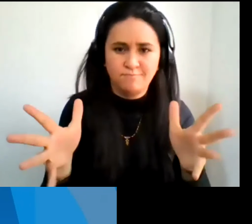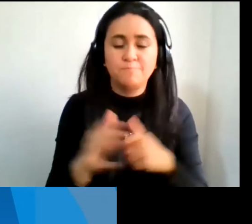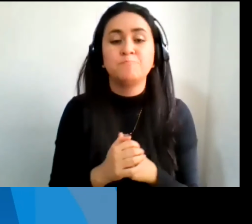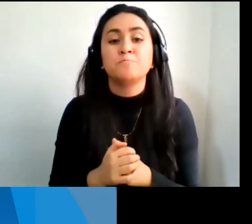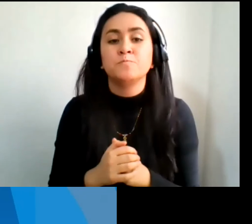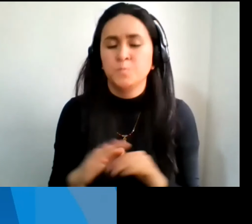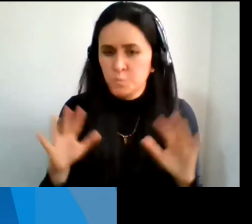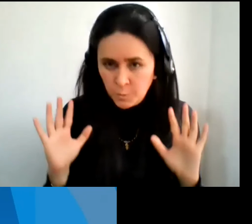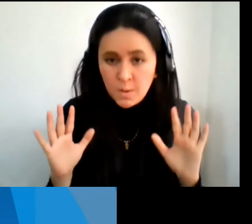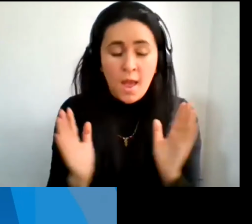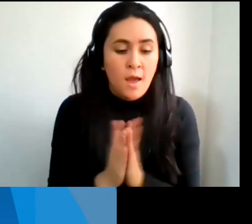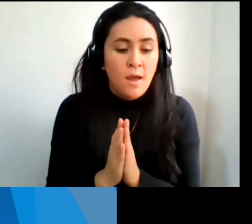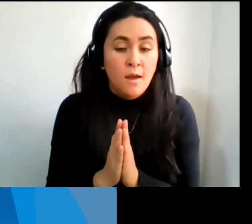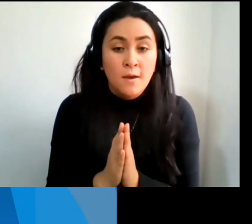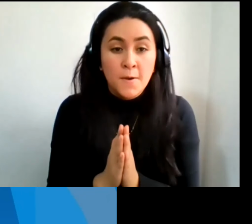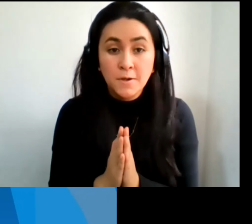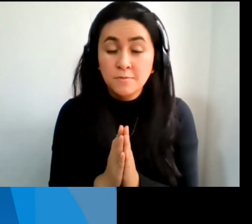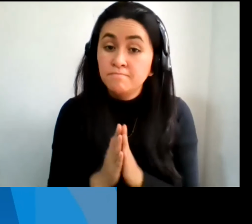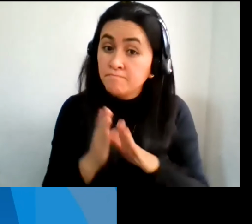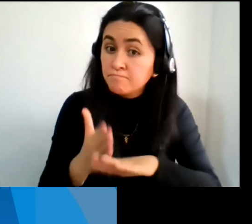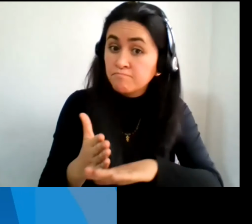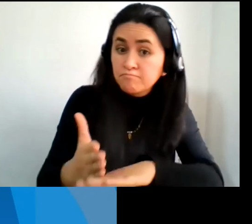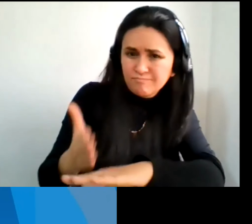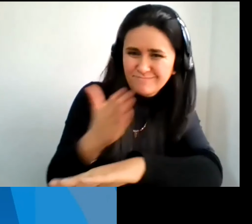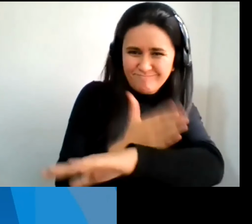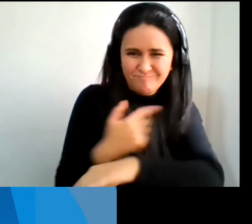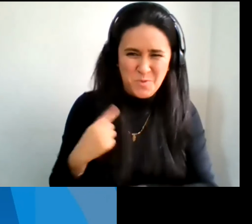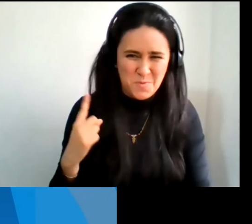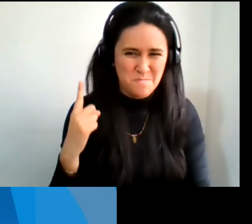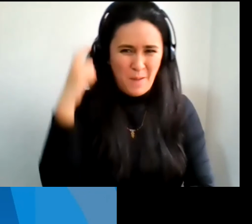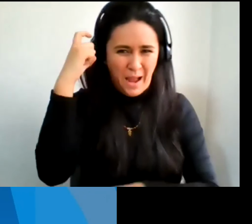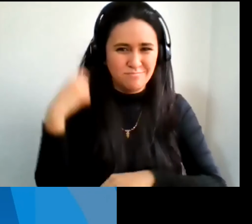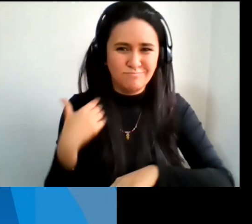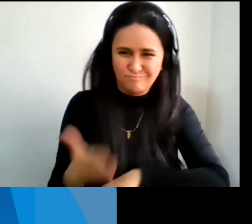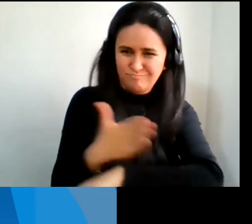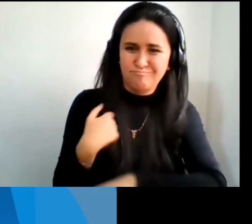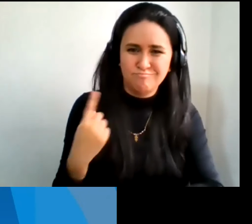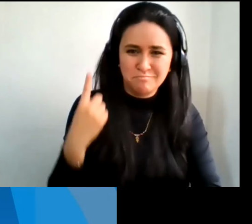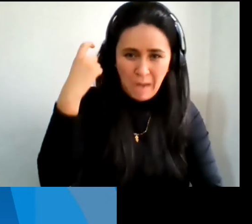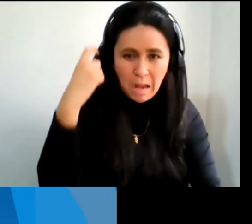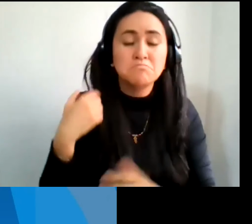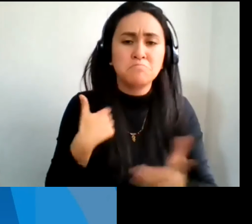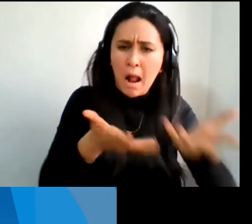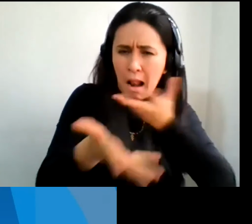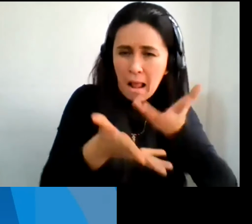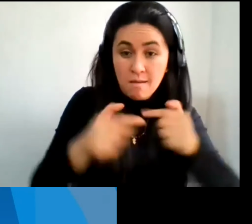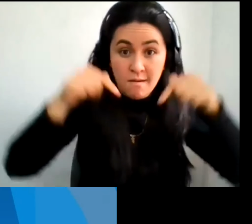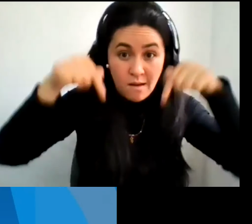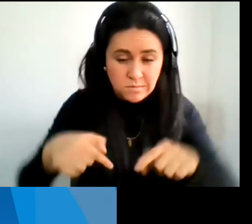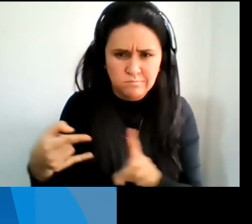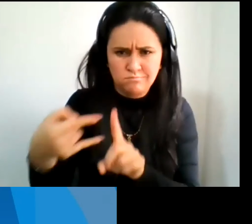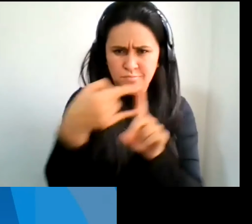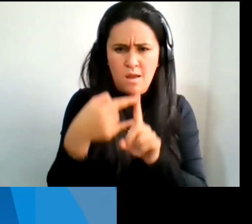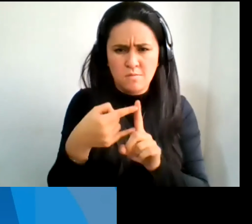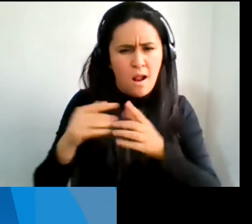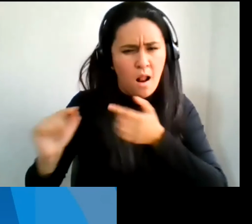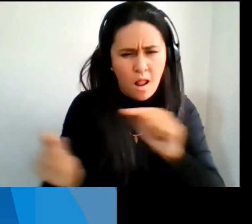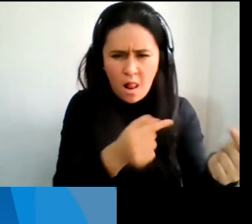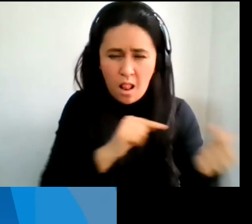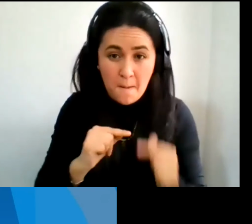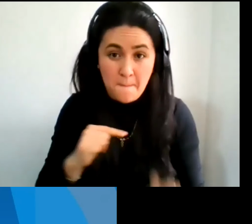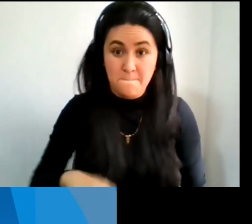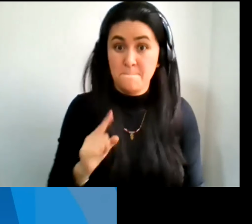Now, as I mentioned at the beginning, this is the first of a series of